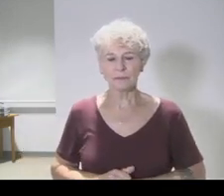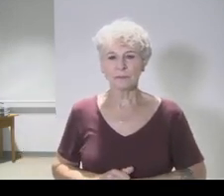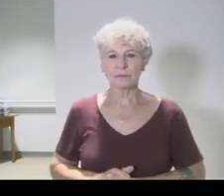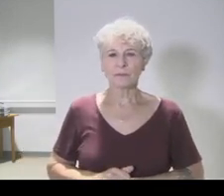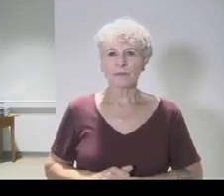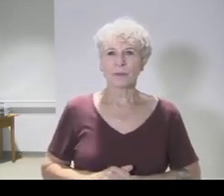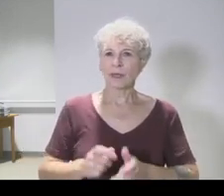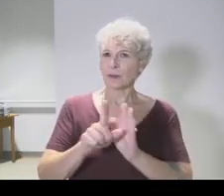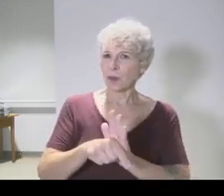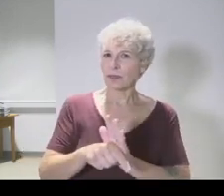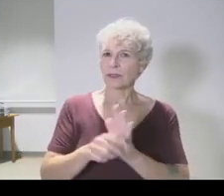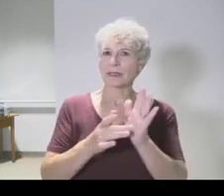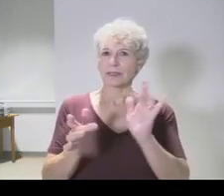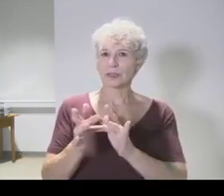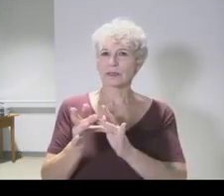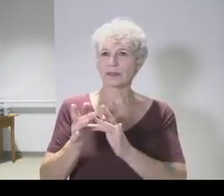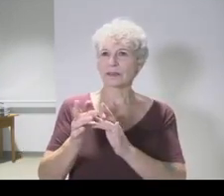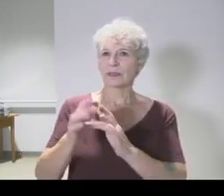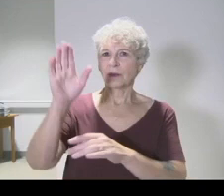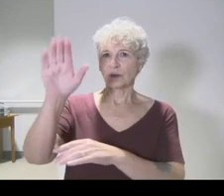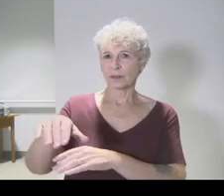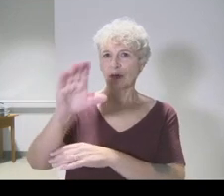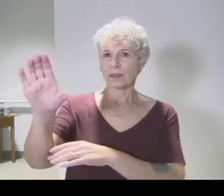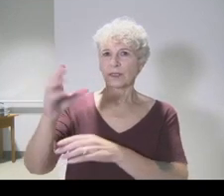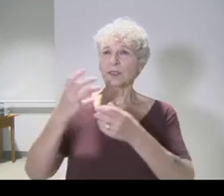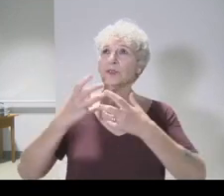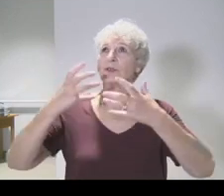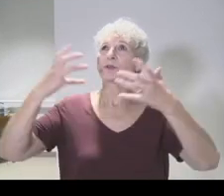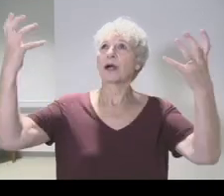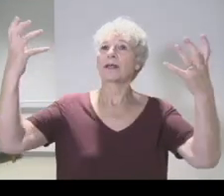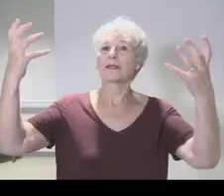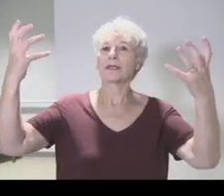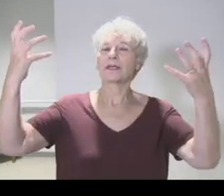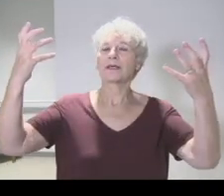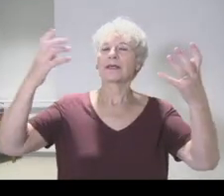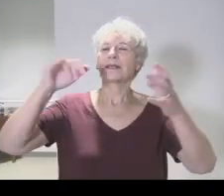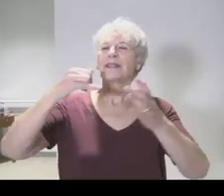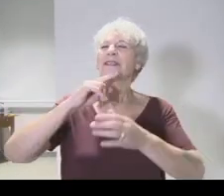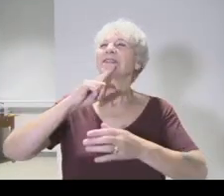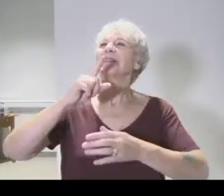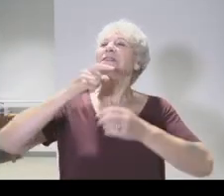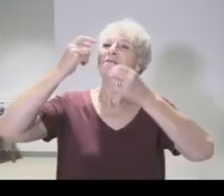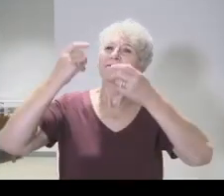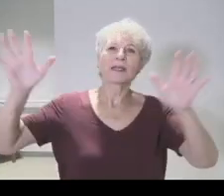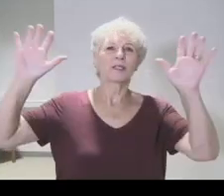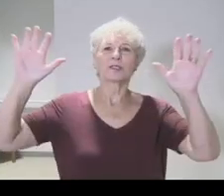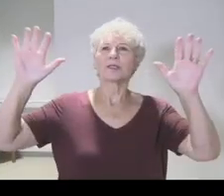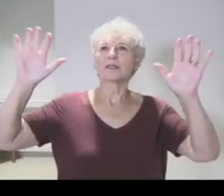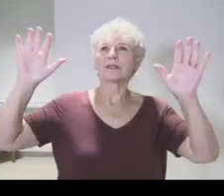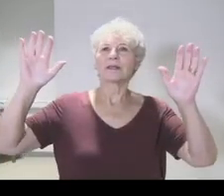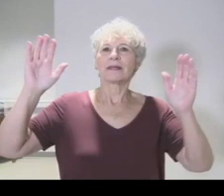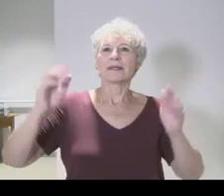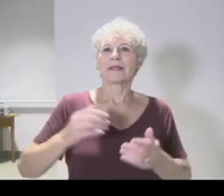In the moment that Jesus was on the cross and cried out, "It is finished," all that was